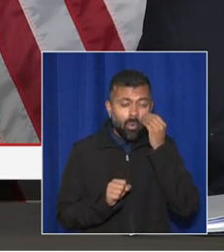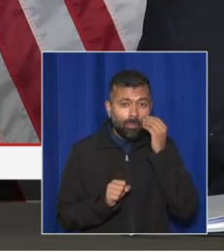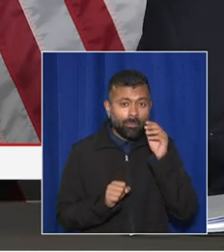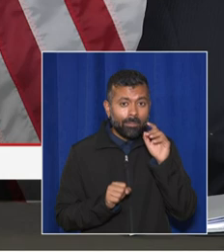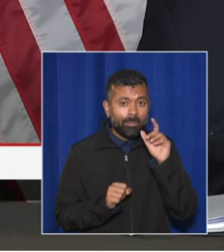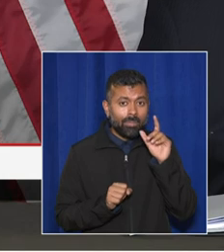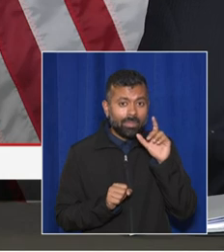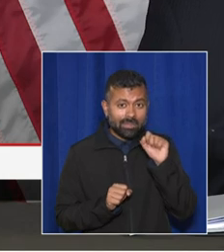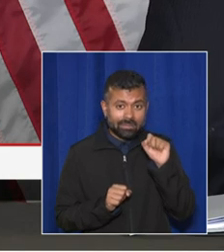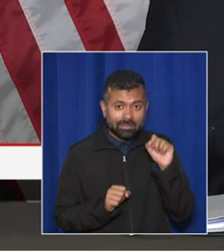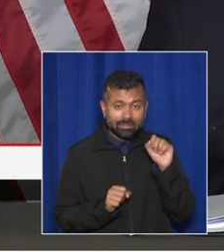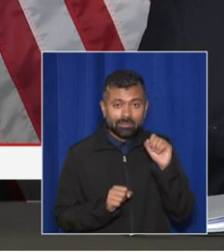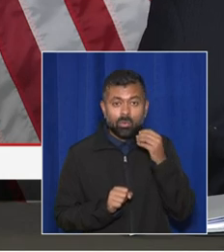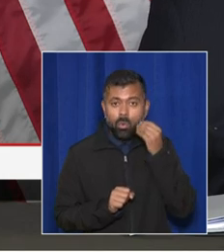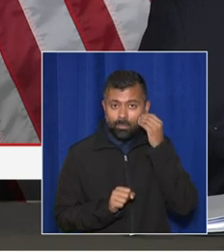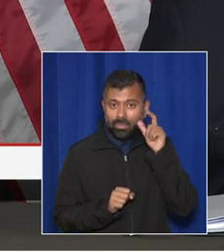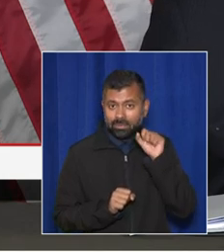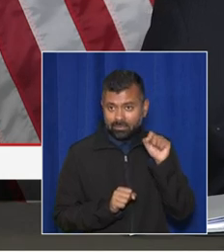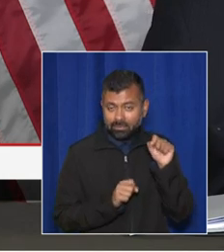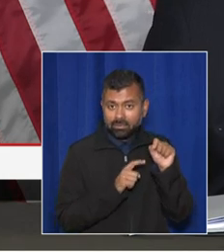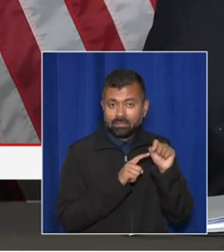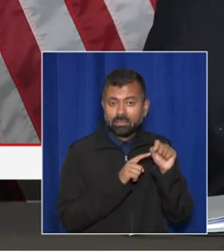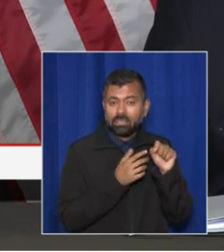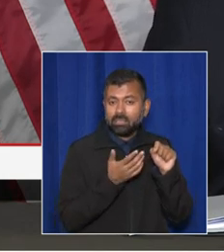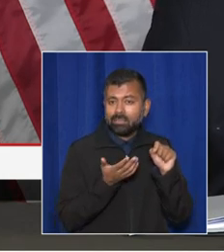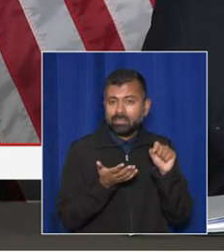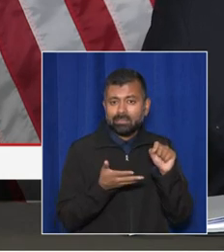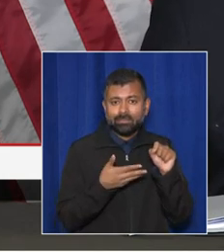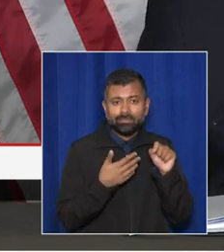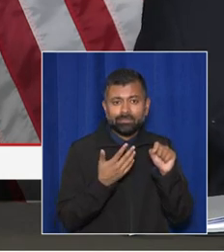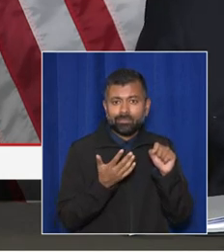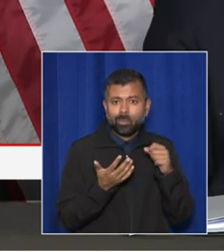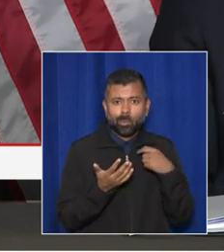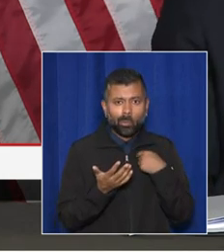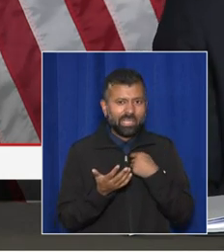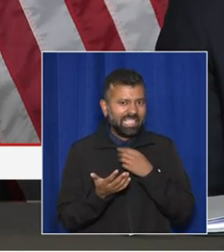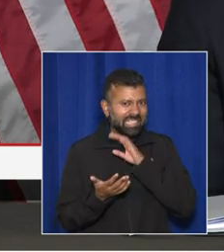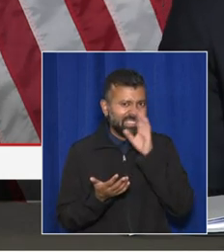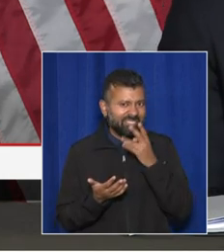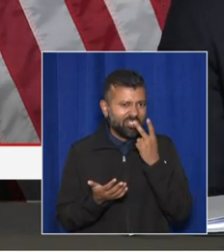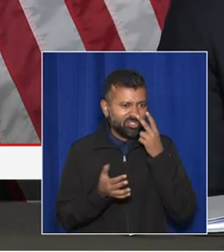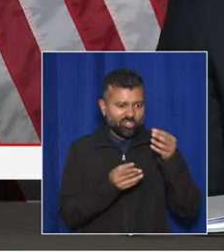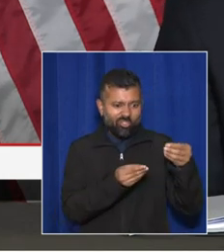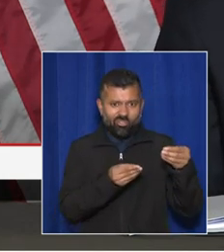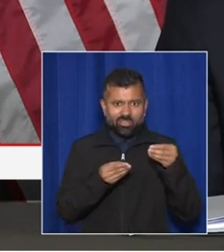but we work in cooperation on those issues anyway.